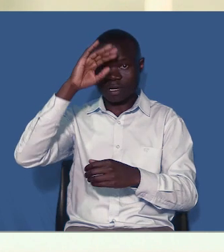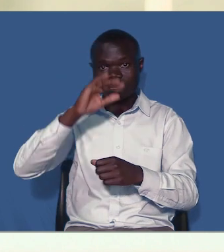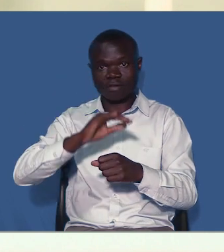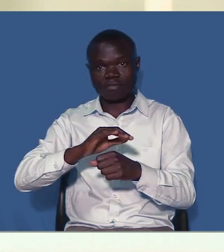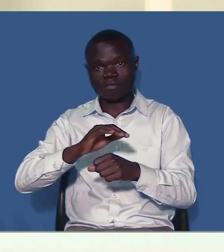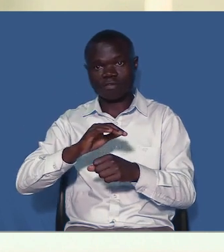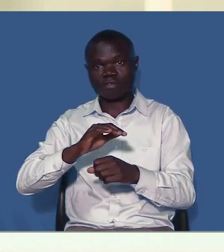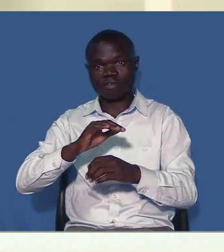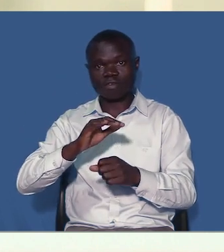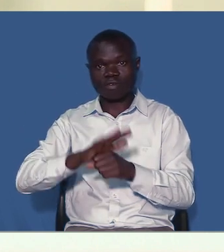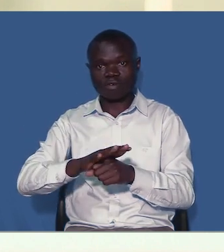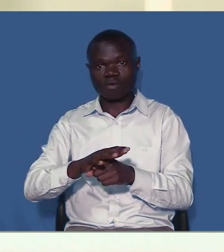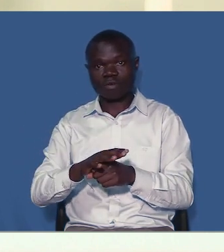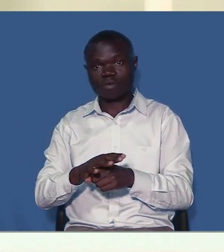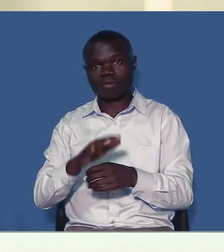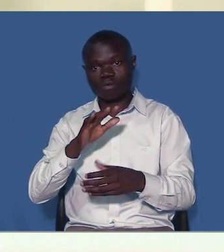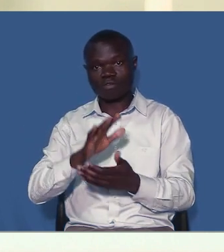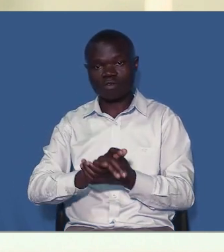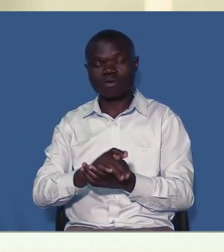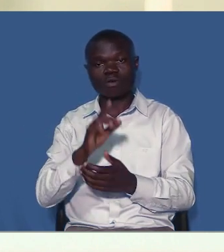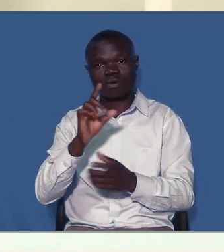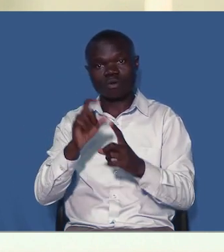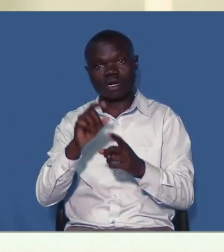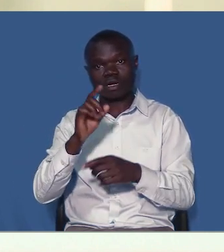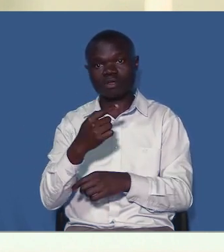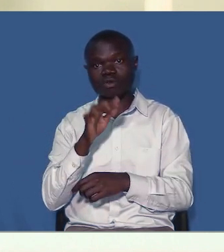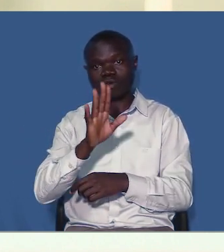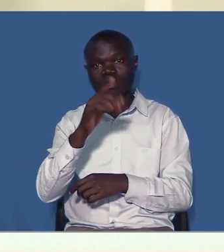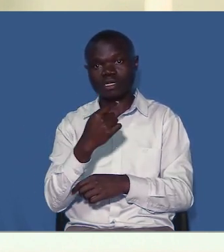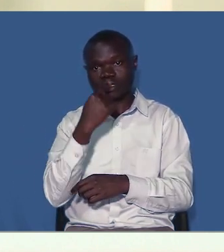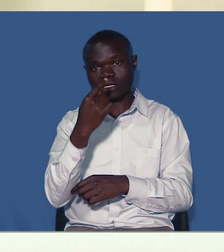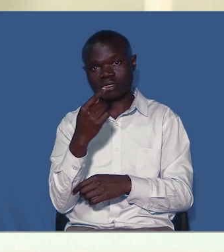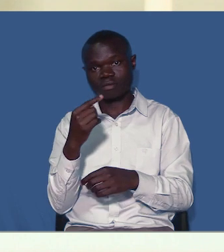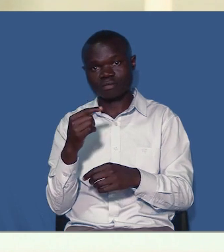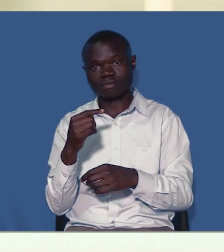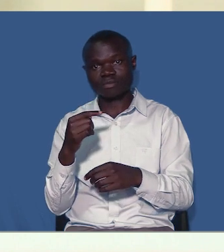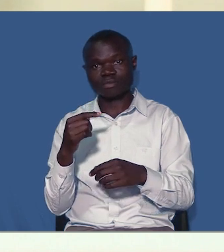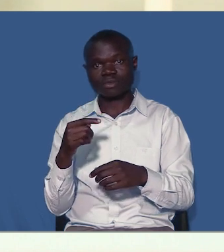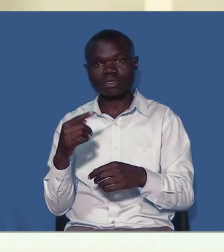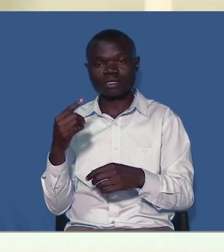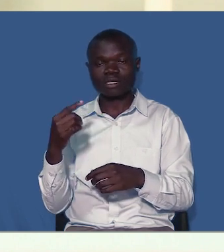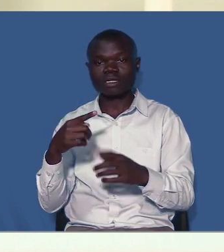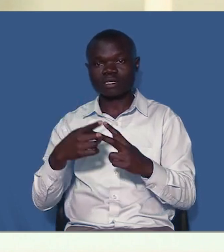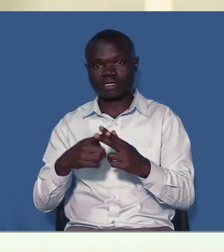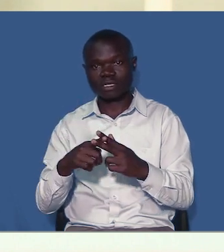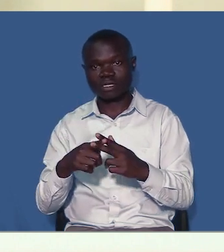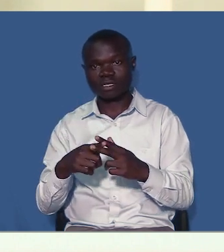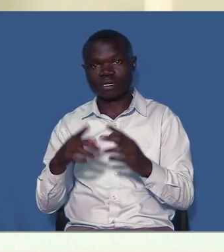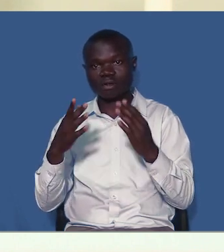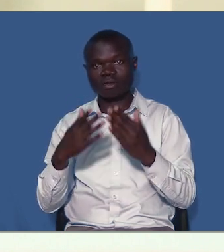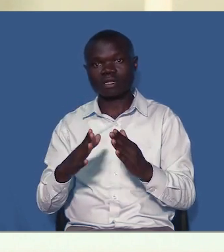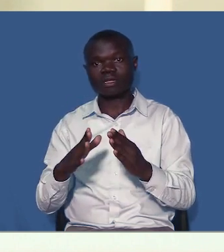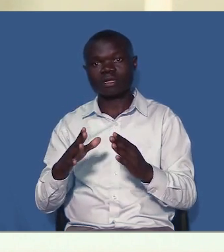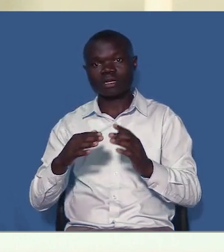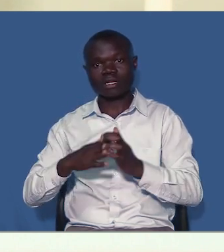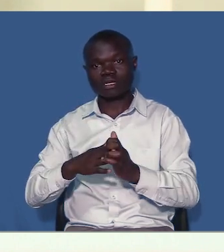will complete it until the day of Jesus Christ." Lead us into greater spiritual depths, even in the